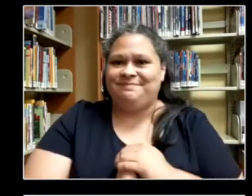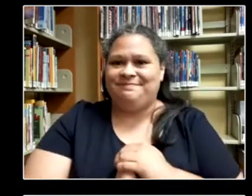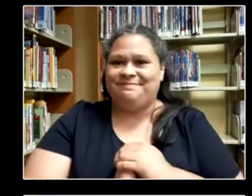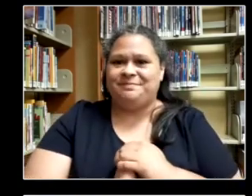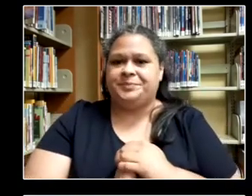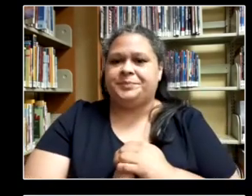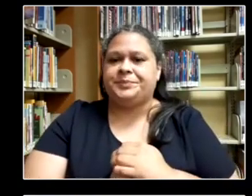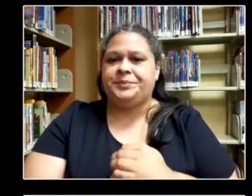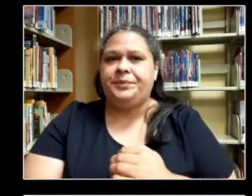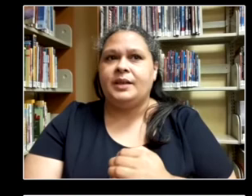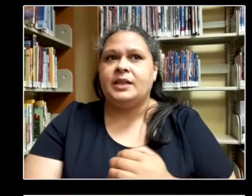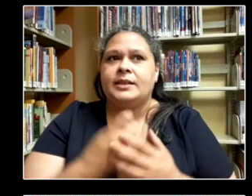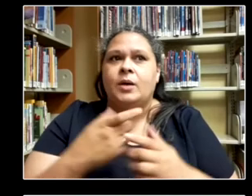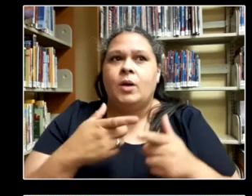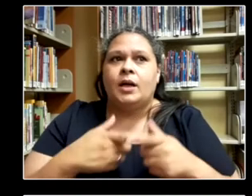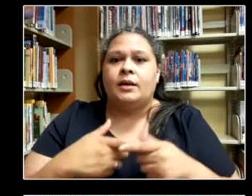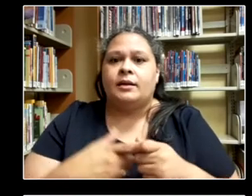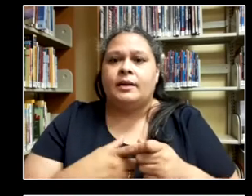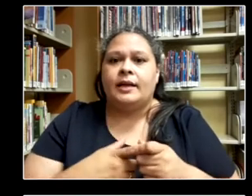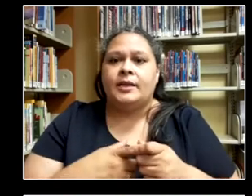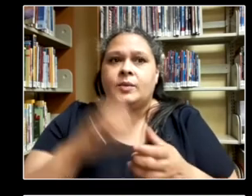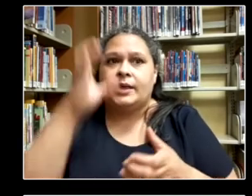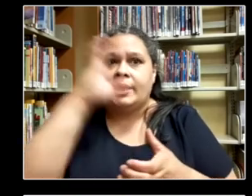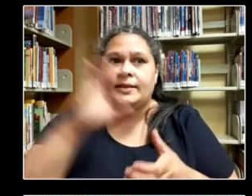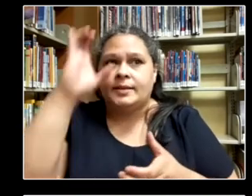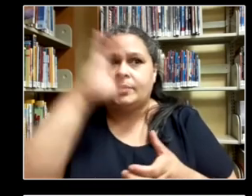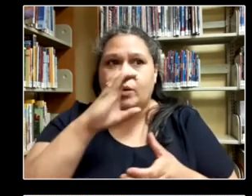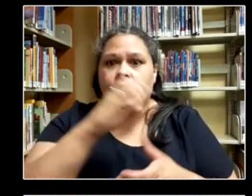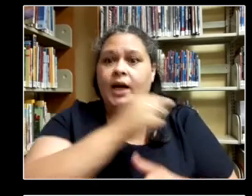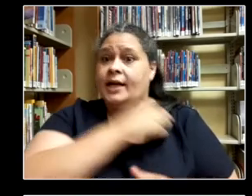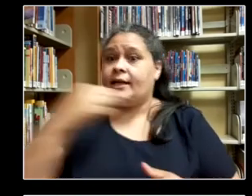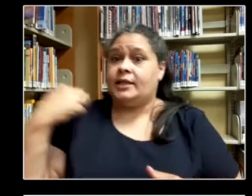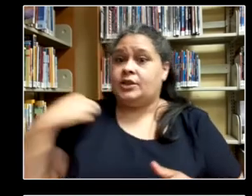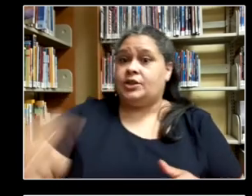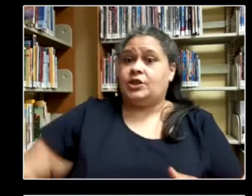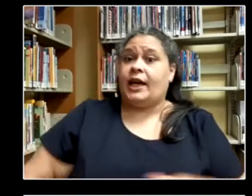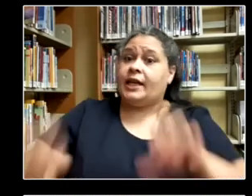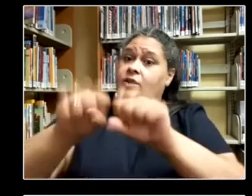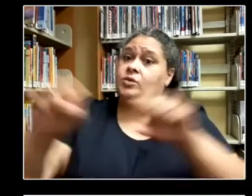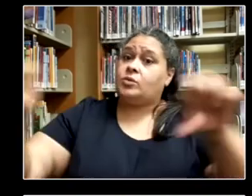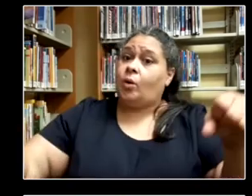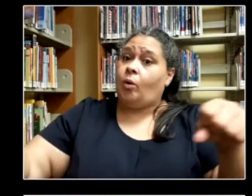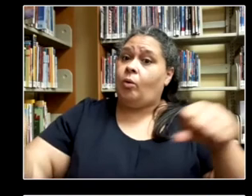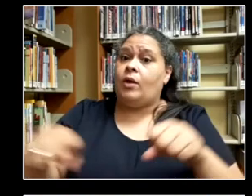Let's go on a visual journey as we explore a Chinese hanging scroll that is